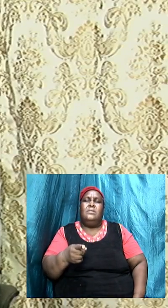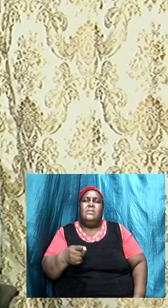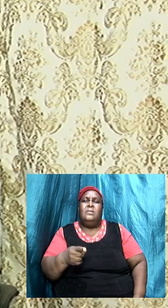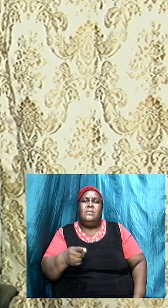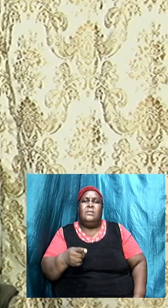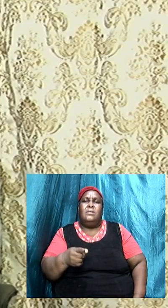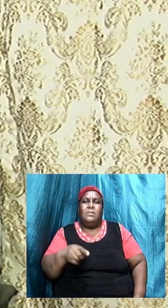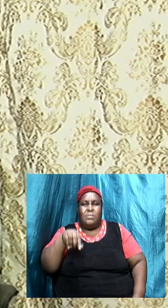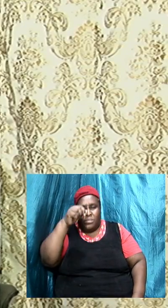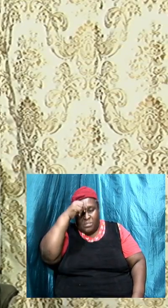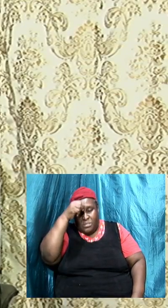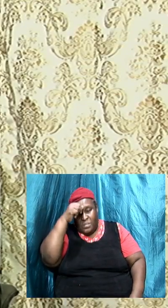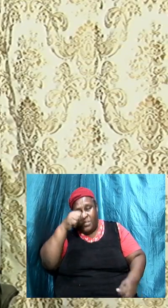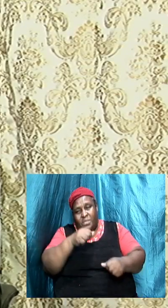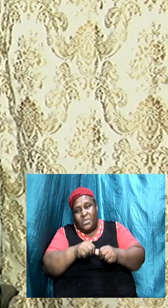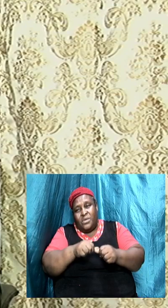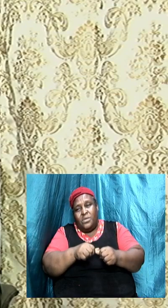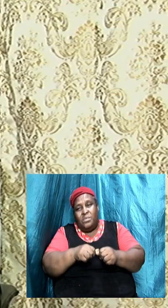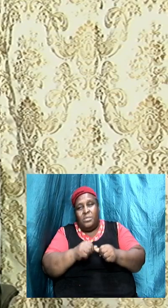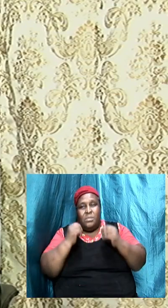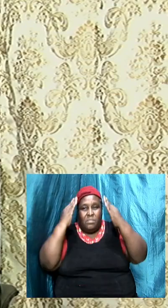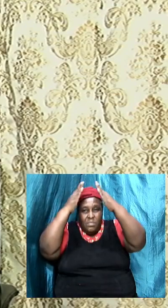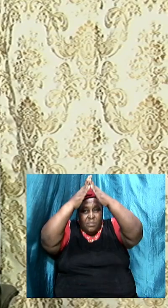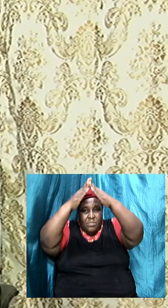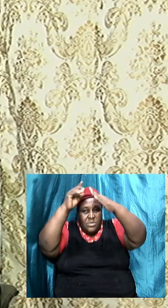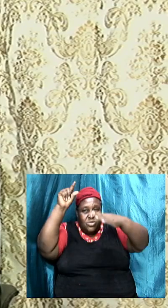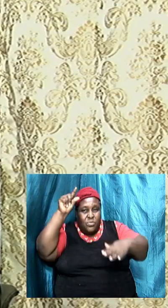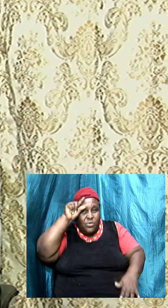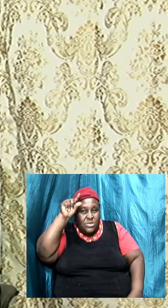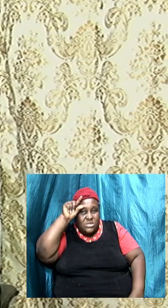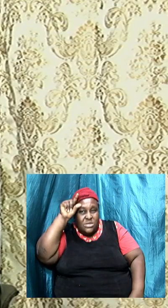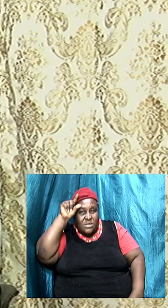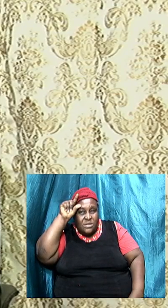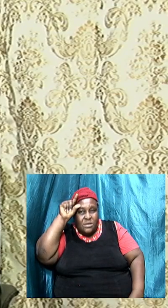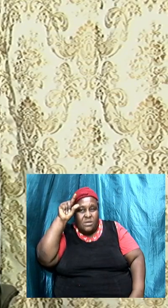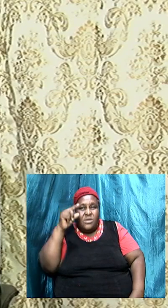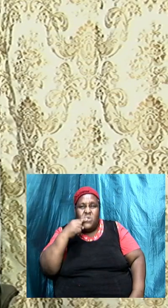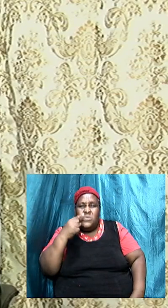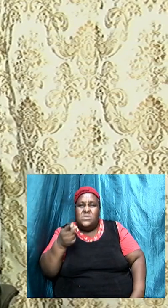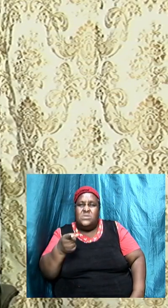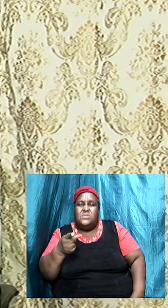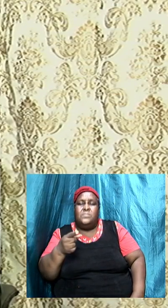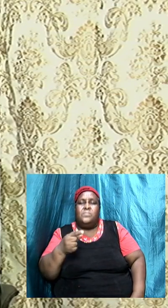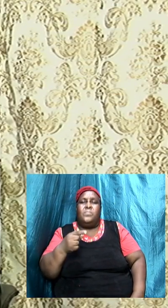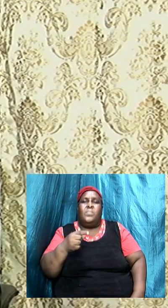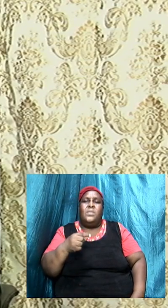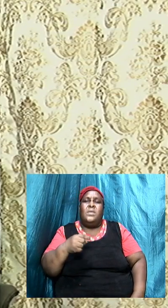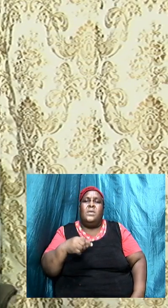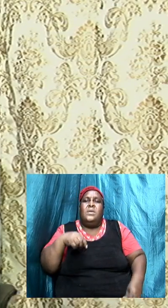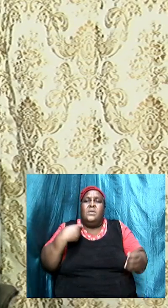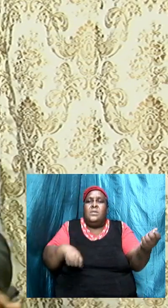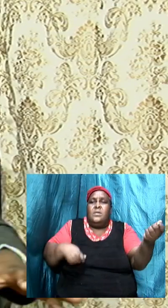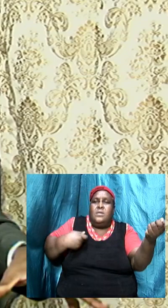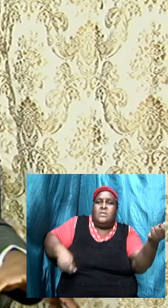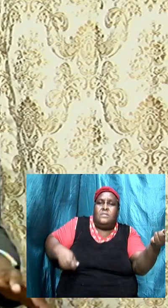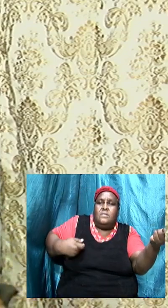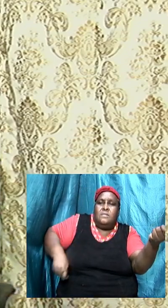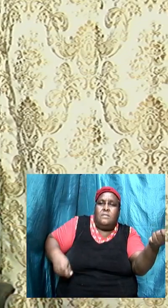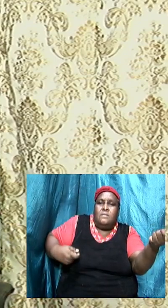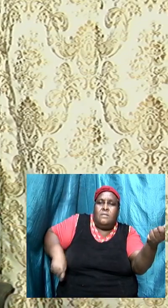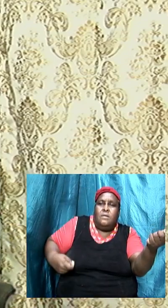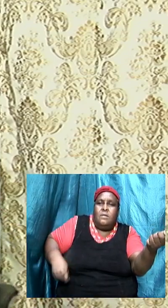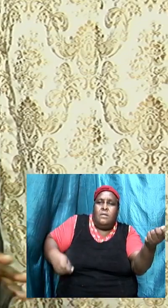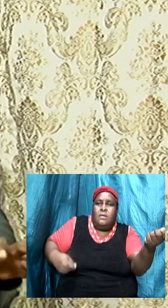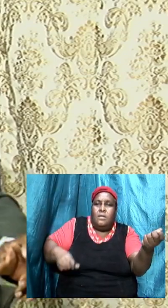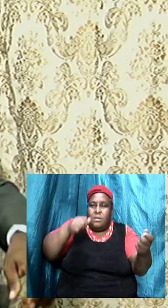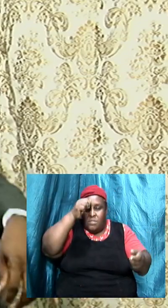with us. I remember Bishop Grizzly used to say, you know, this guitar man. So when all the other people